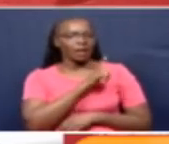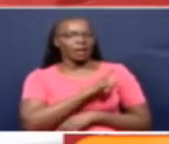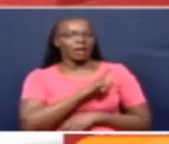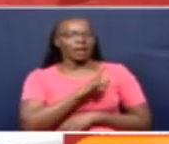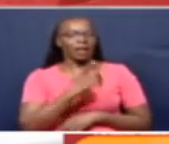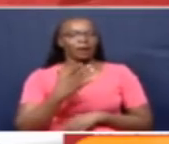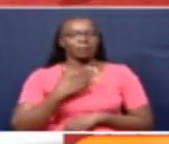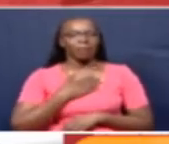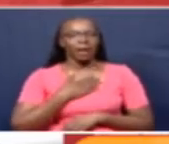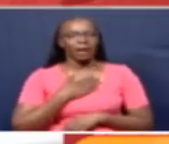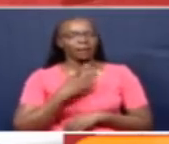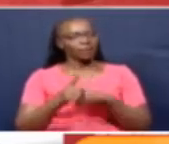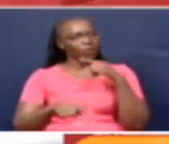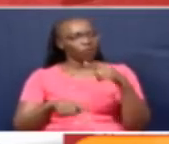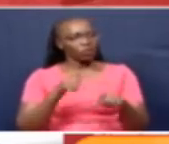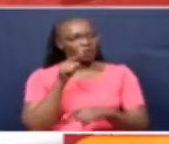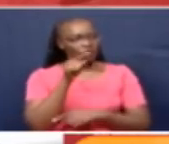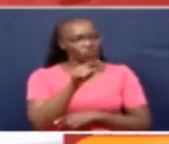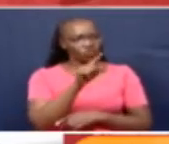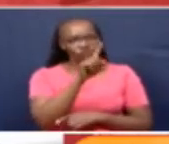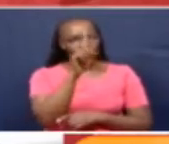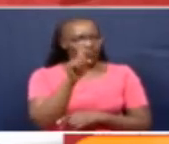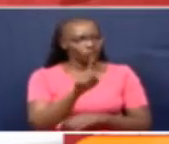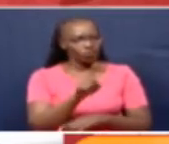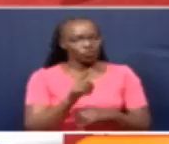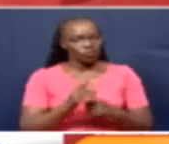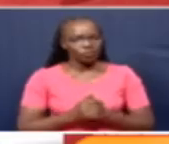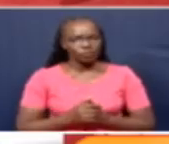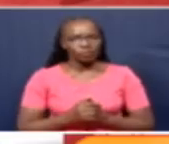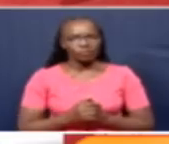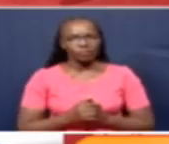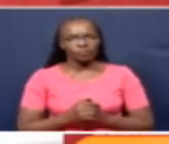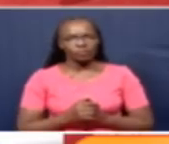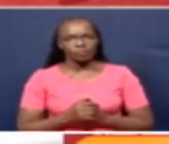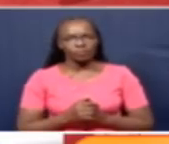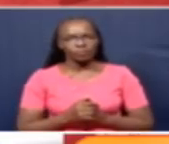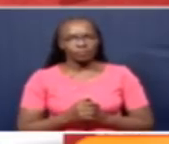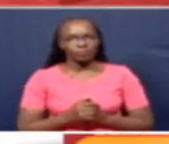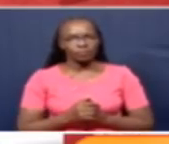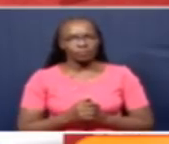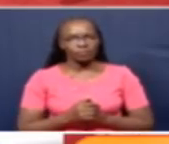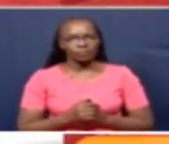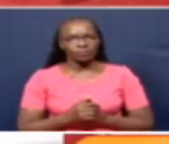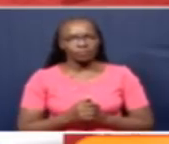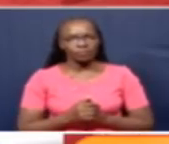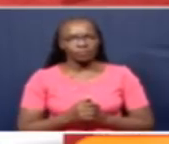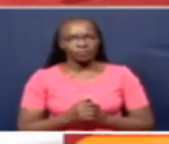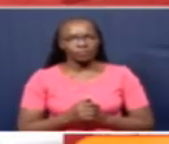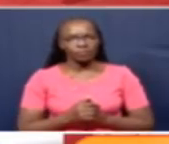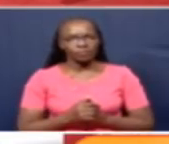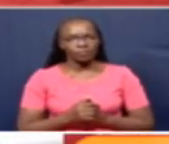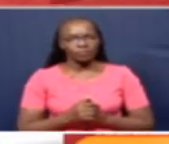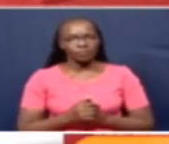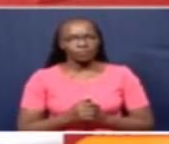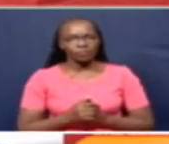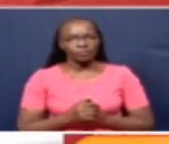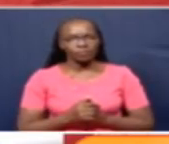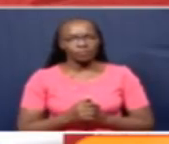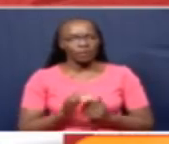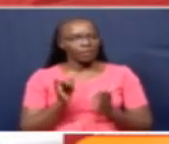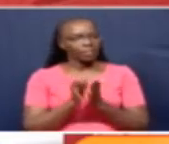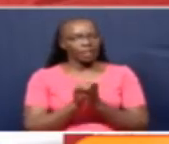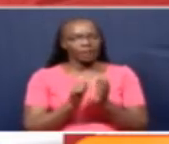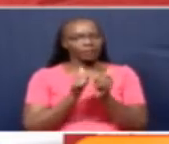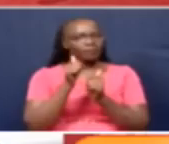to win you? The moon was yellow. Yeah. Are you about to answer that call? No, I'm not. That